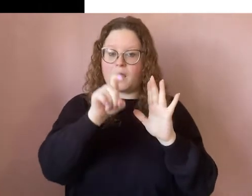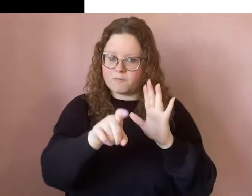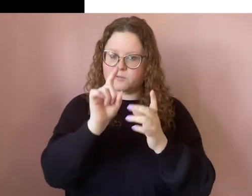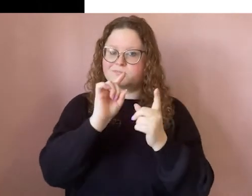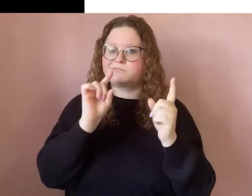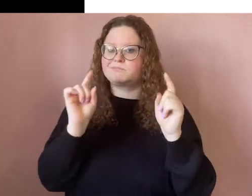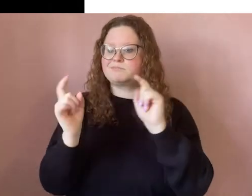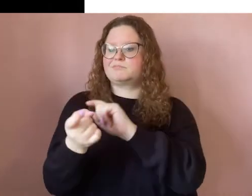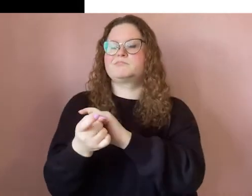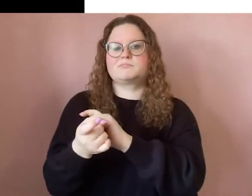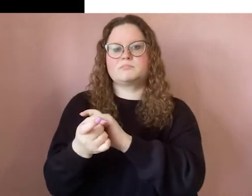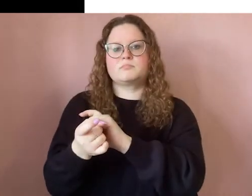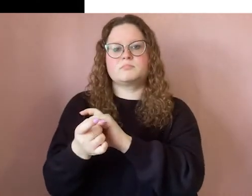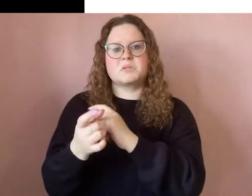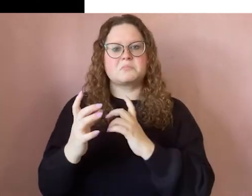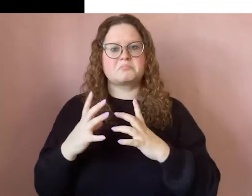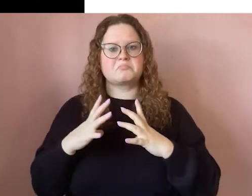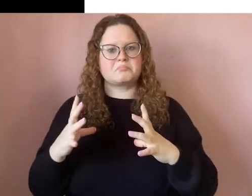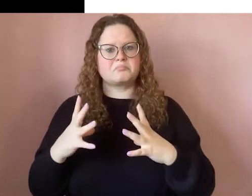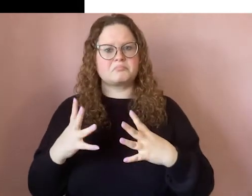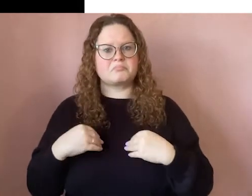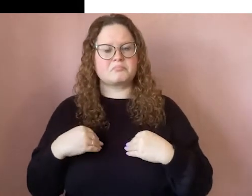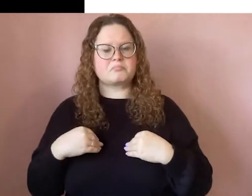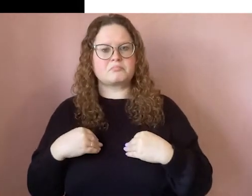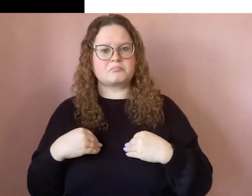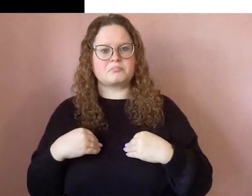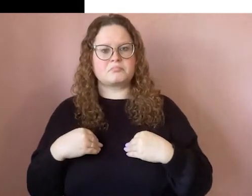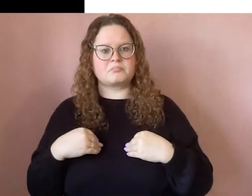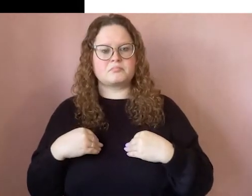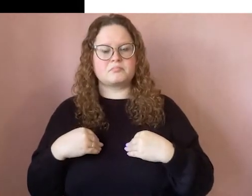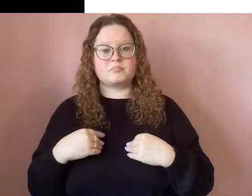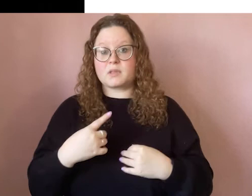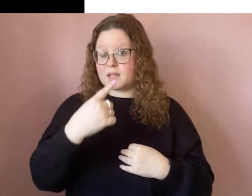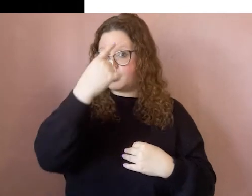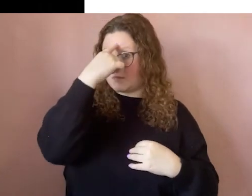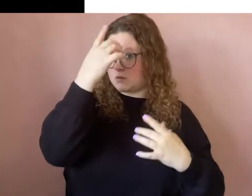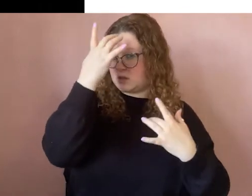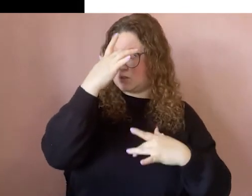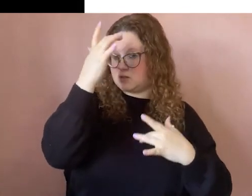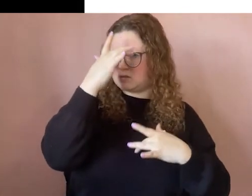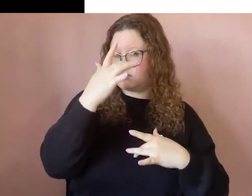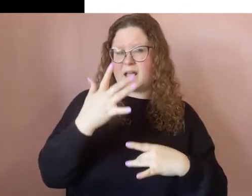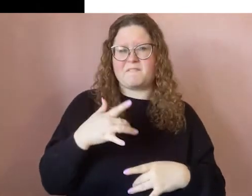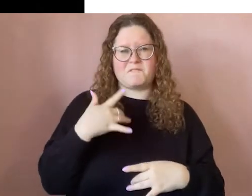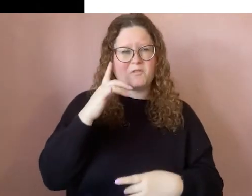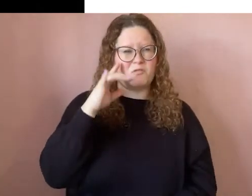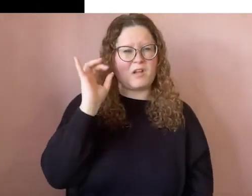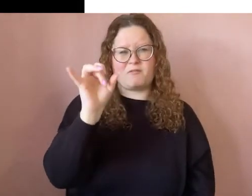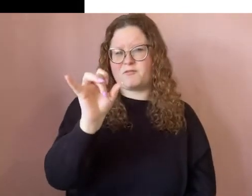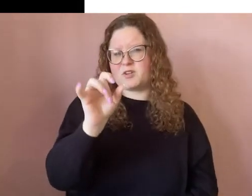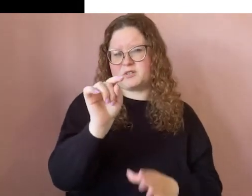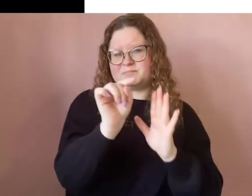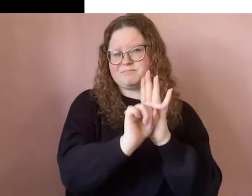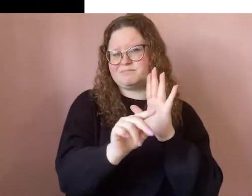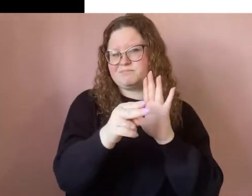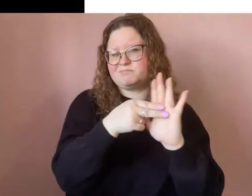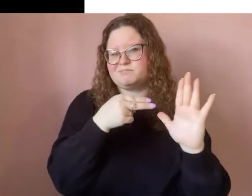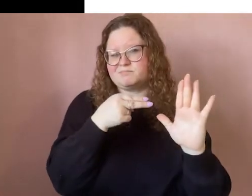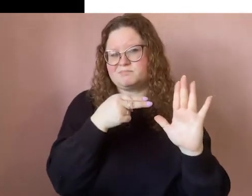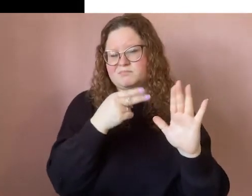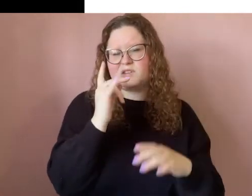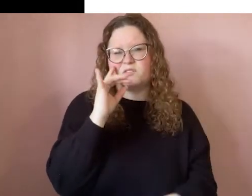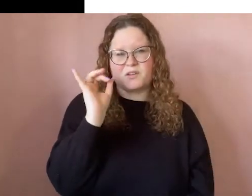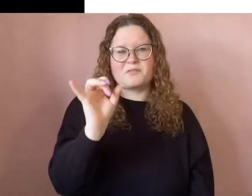in our culture, in our upbringings, in our experiences. Terms like